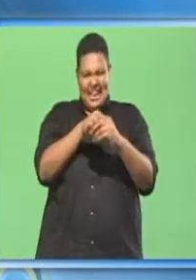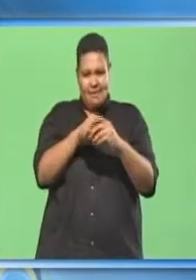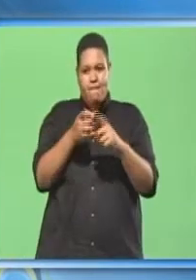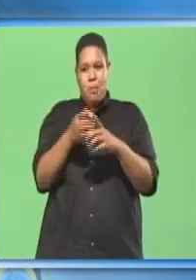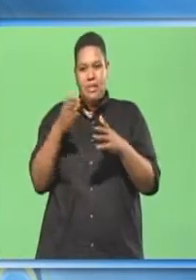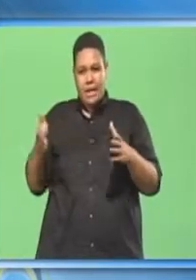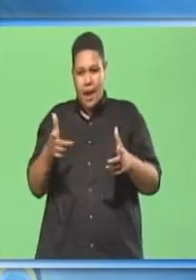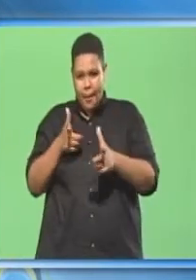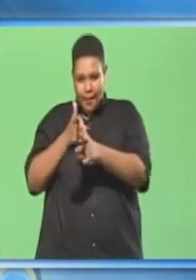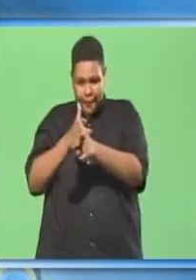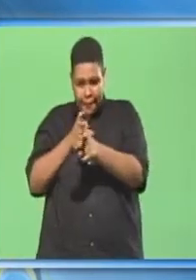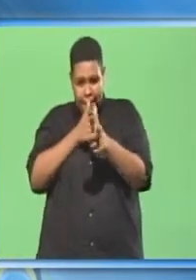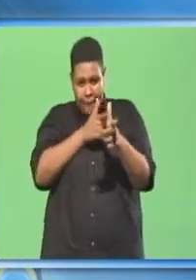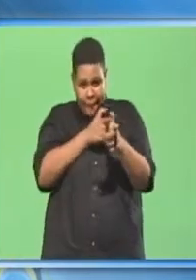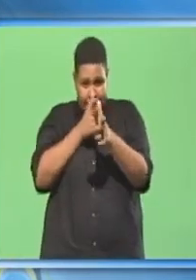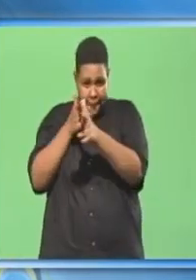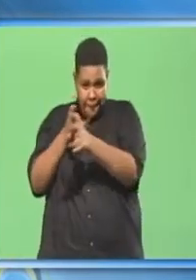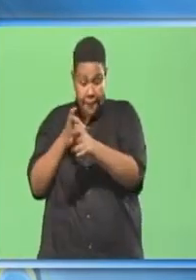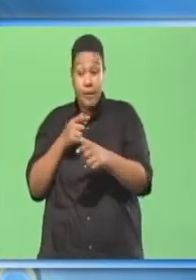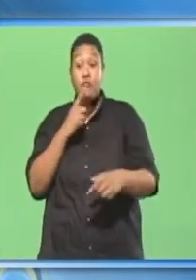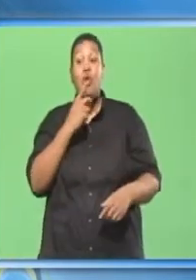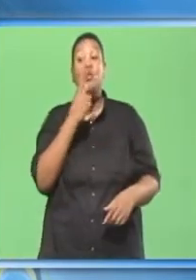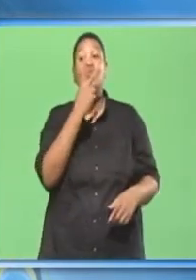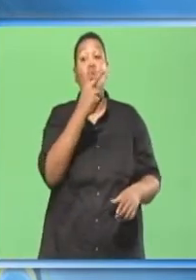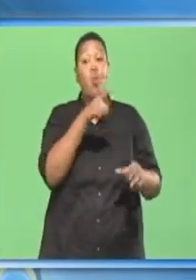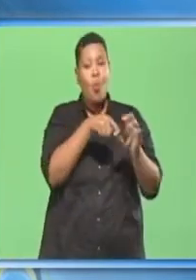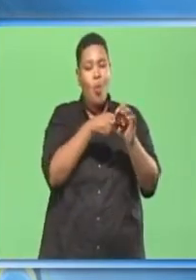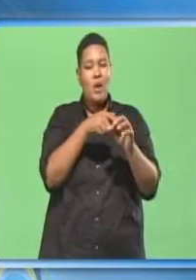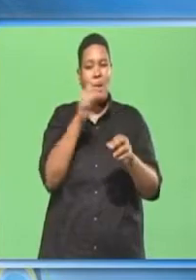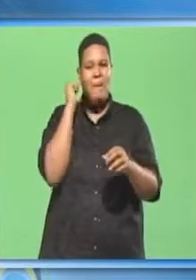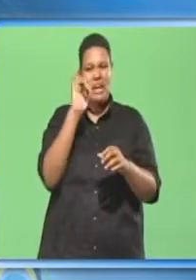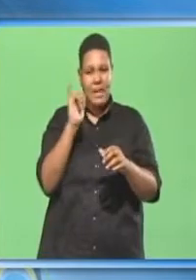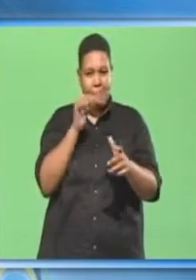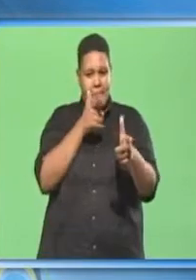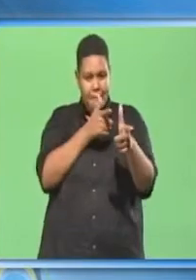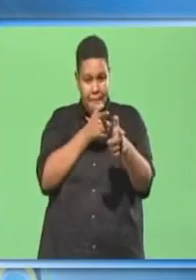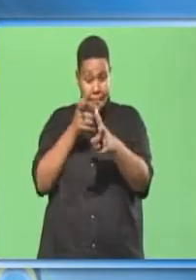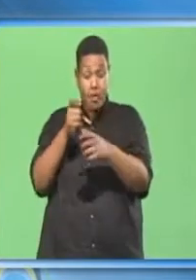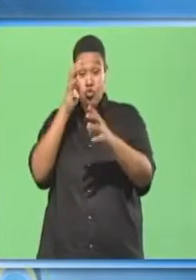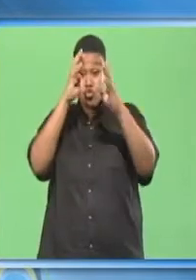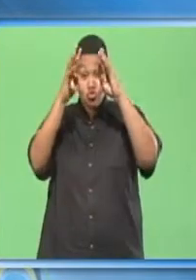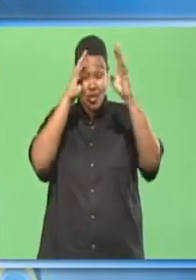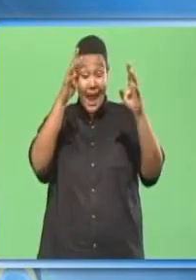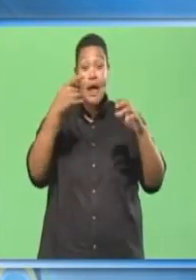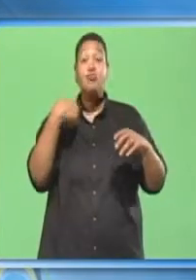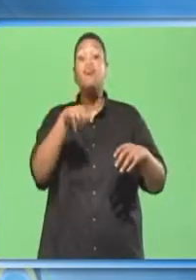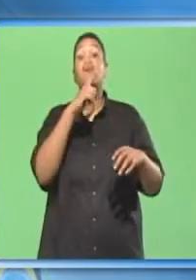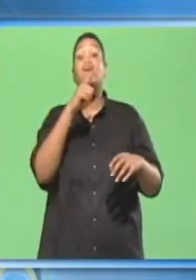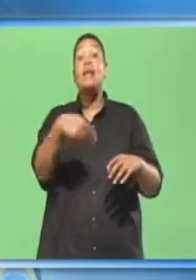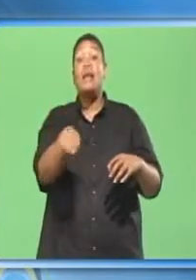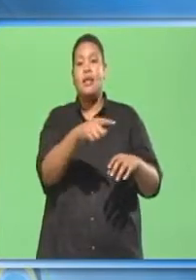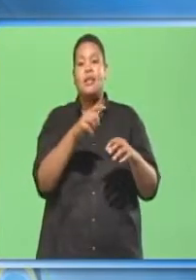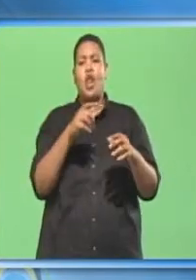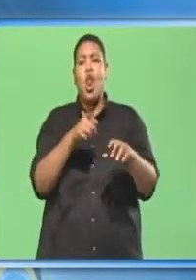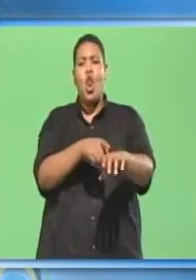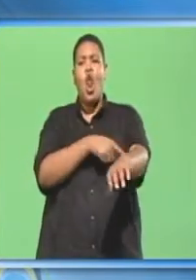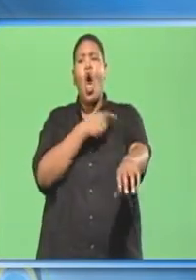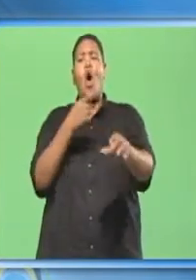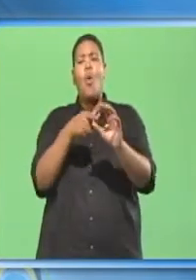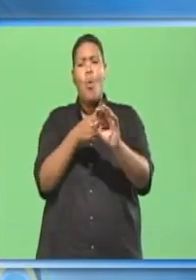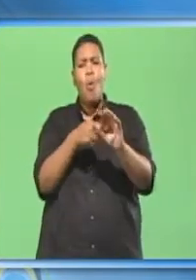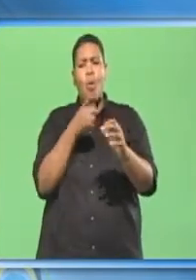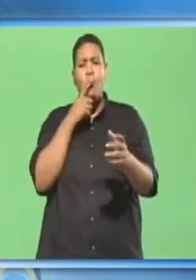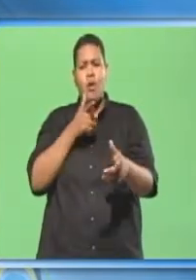sides. Similarly, bore 2 holes in the back rail. To create the elongated holes, move the